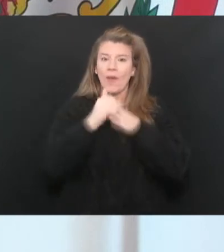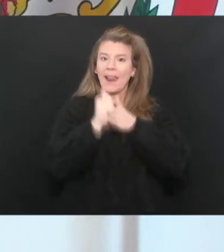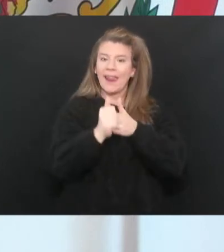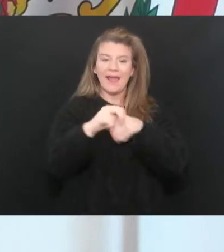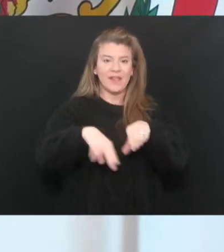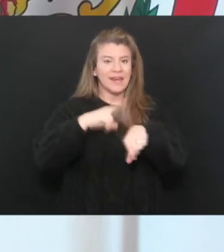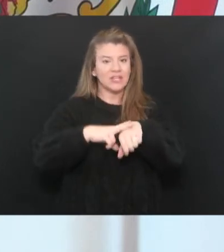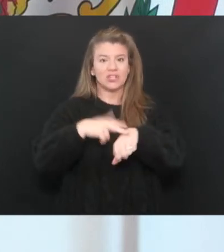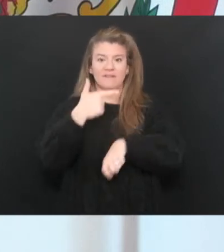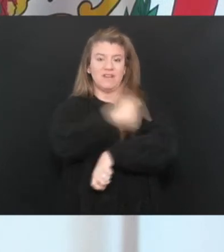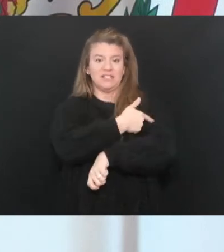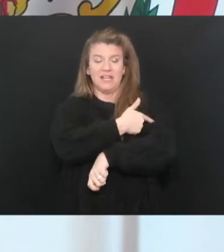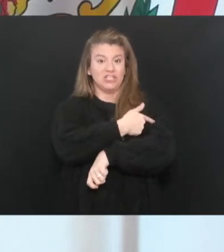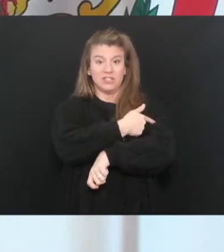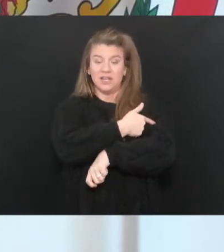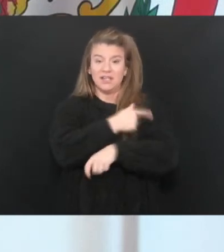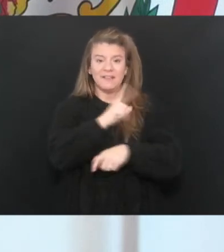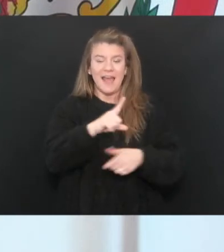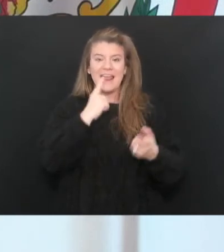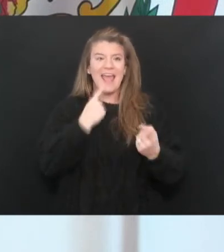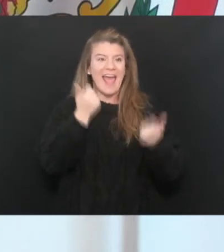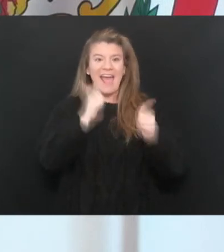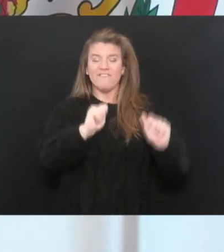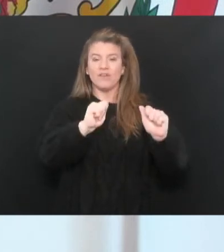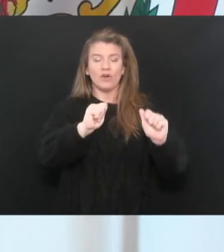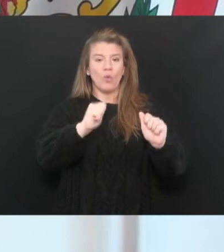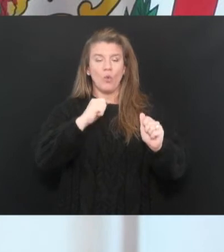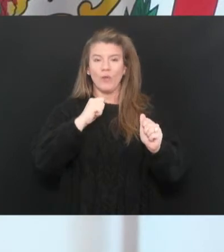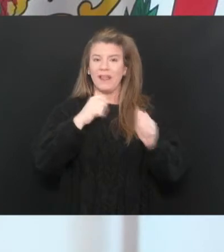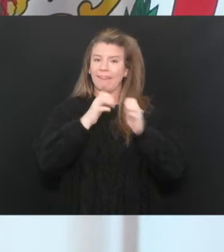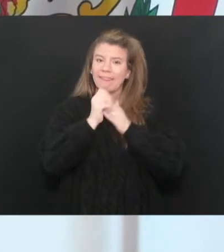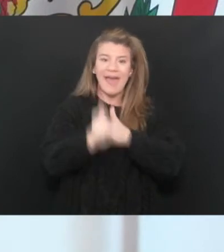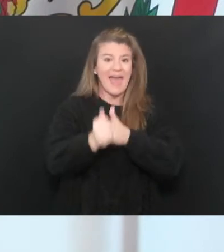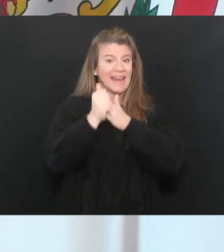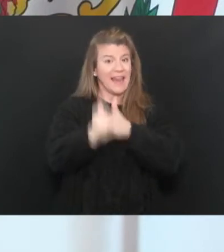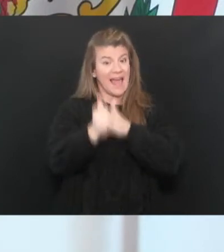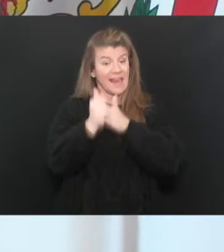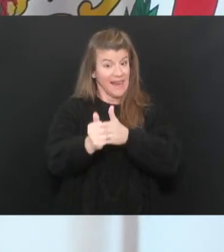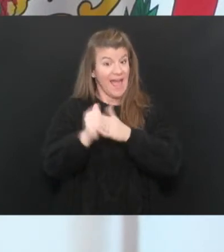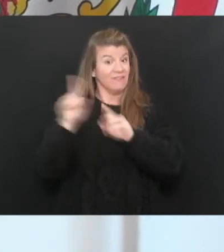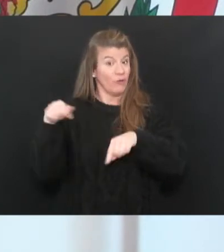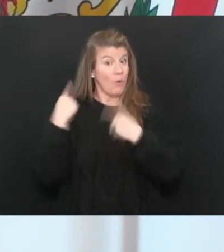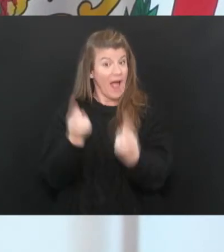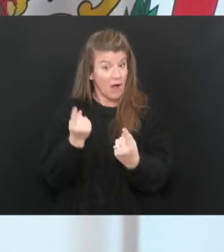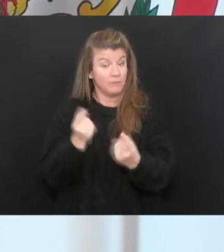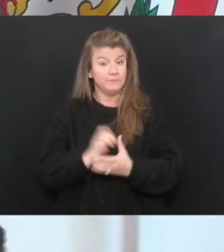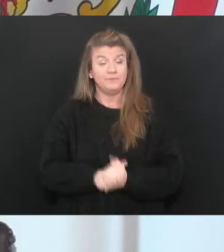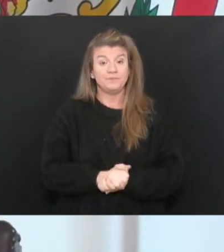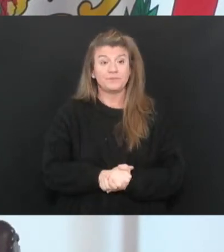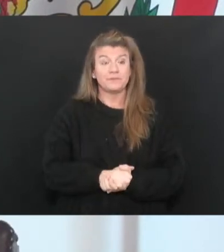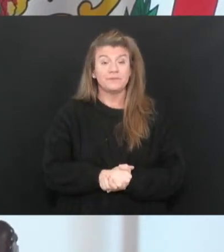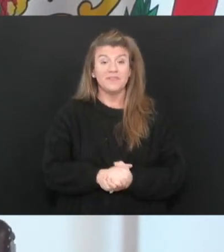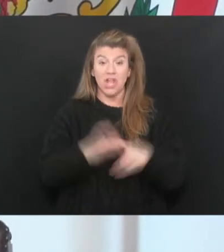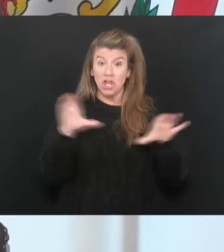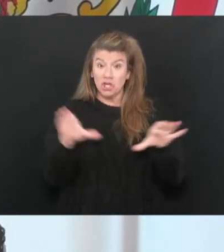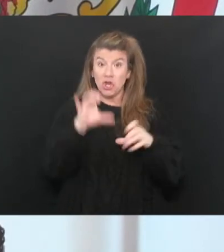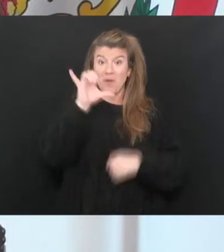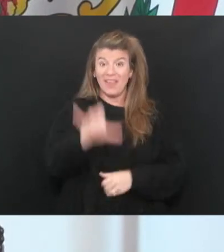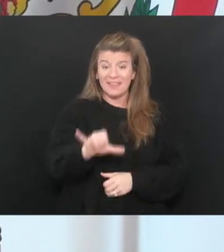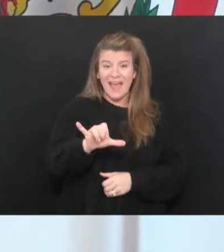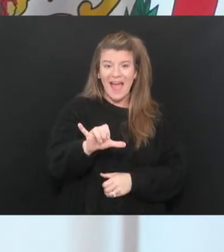in the vaccination, effort all across the land. Now, in doing so,